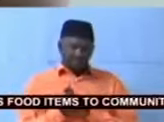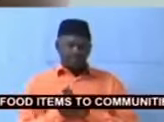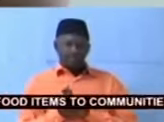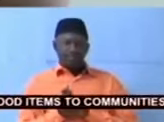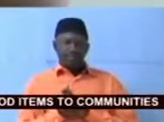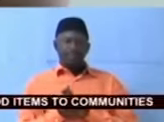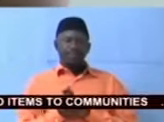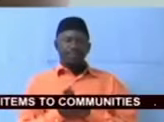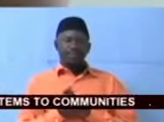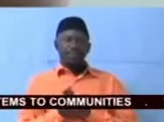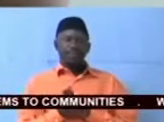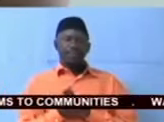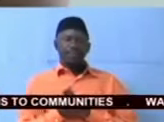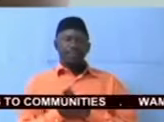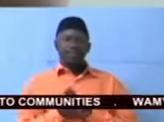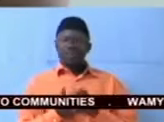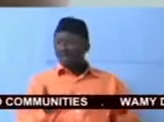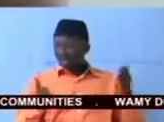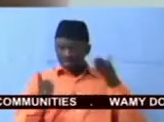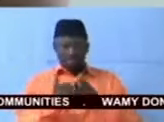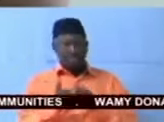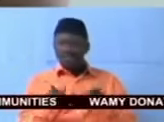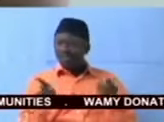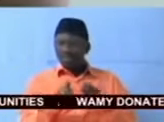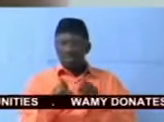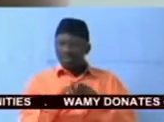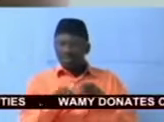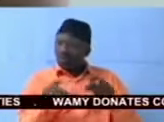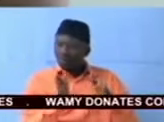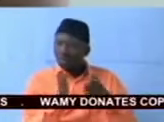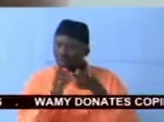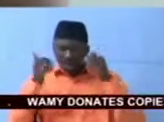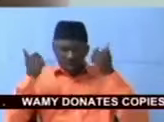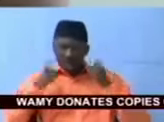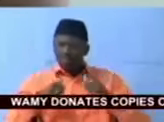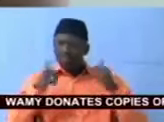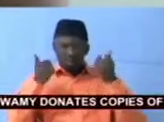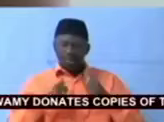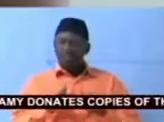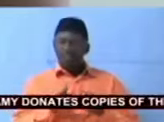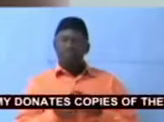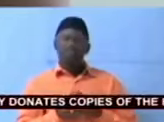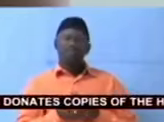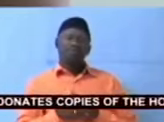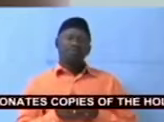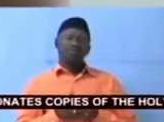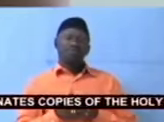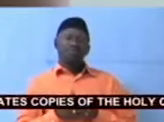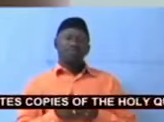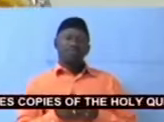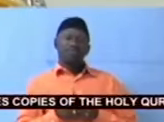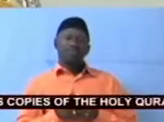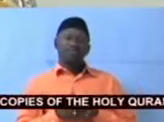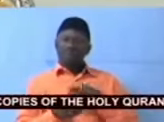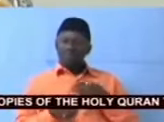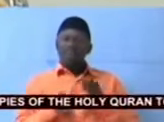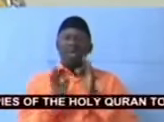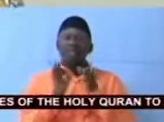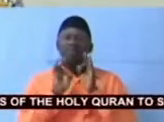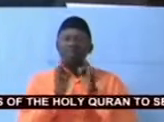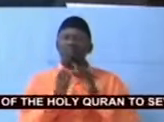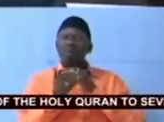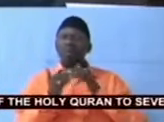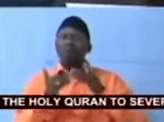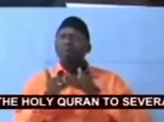ba. And it is still the system that exists. Na lolu moy dox ba legui de. Correct. Can you go further and explain to the commission about